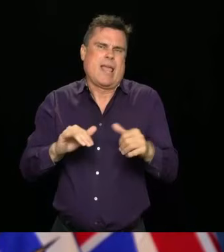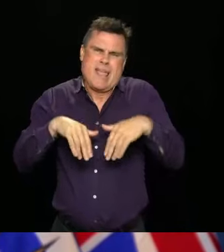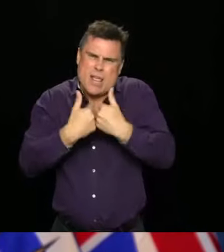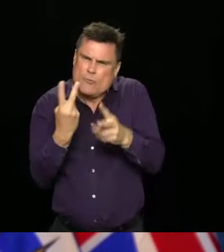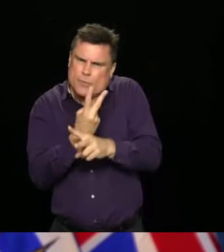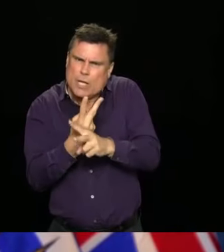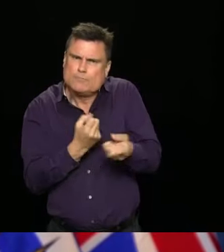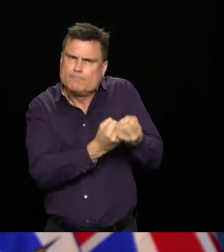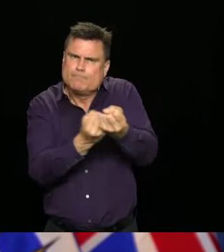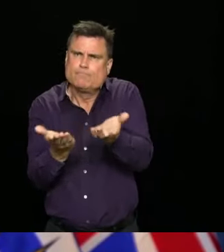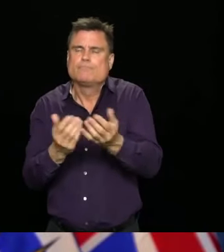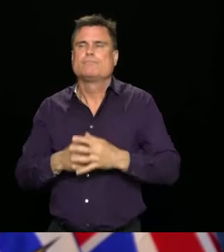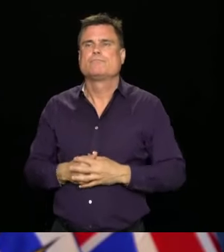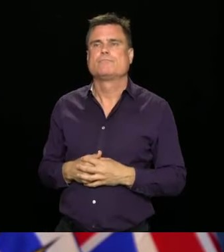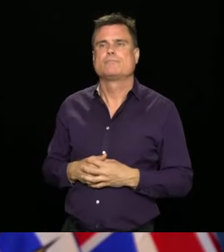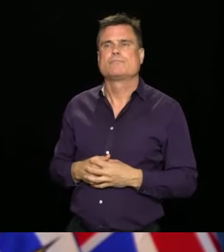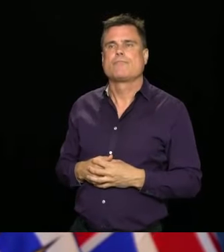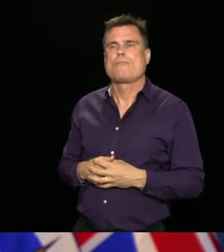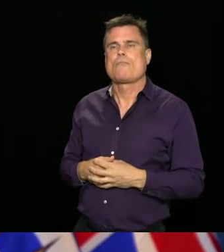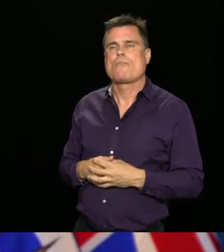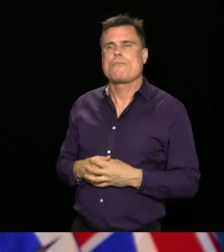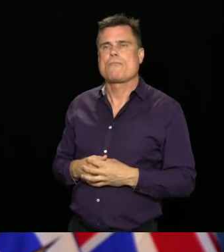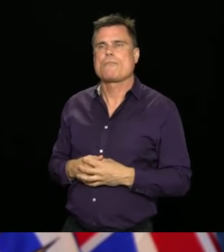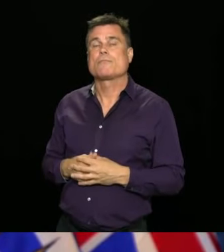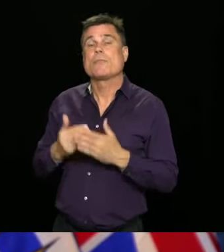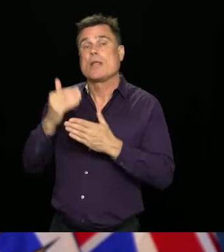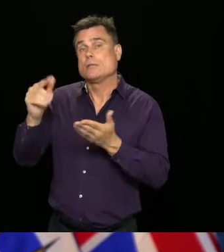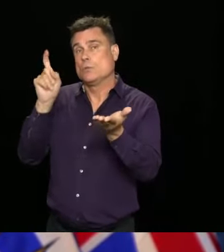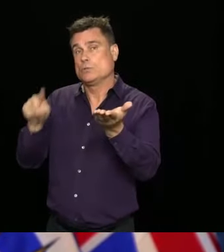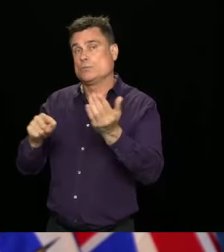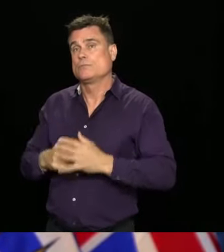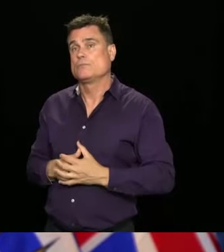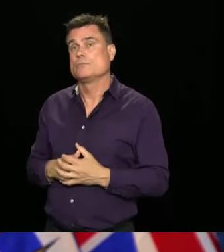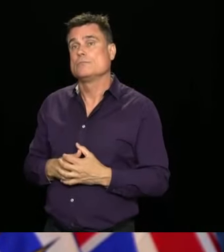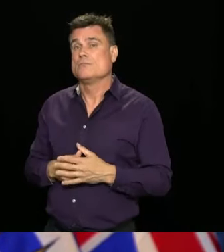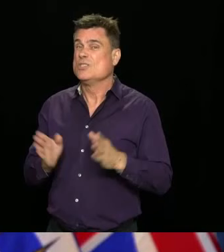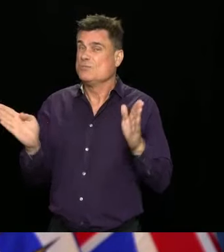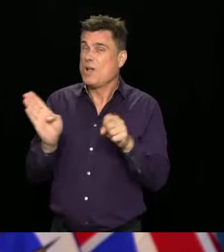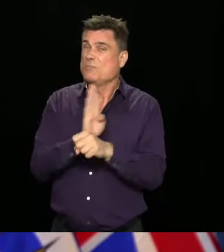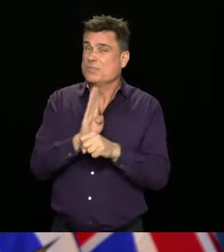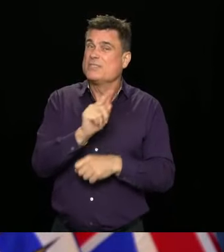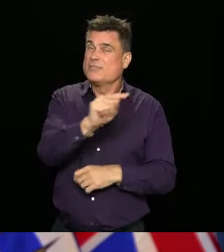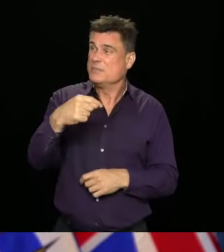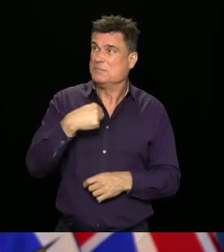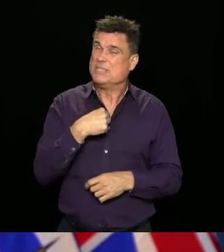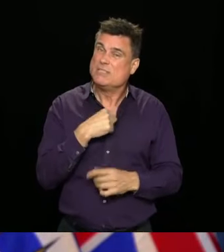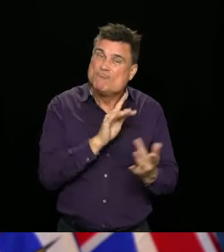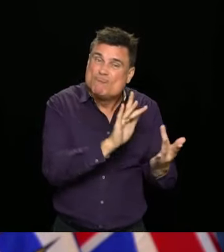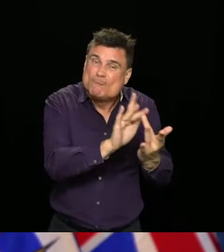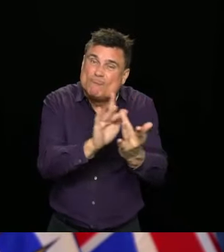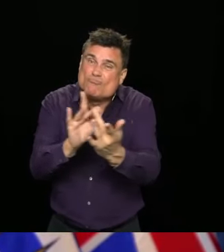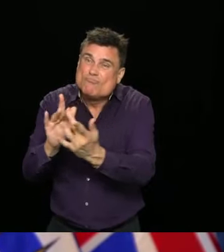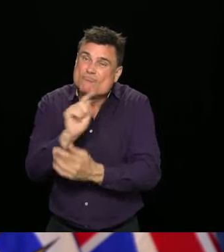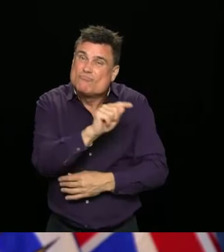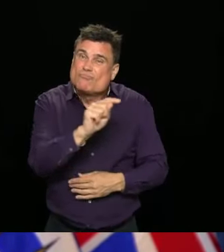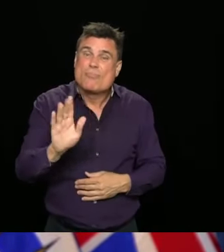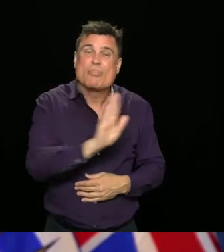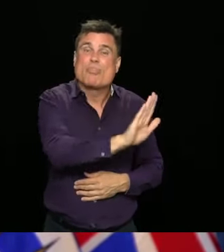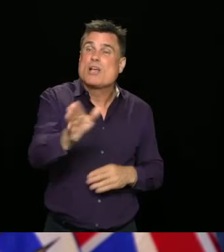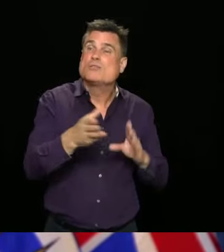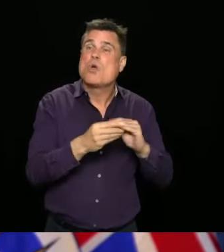Well, hi, Minister. When you talk to some businesses, especially small businesses, you often hear the refrain that the deferrals that they're